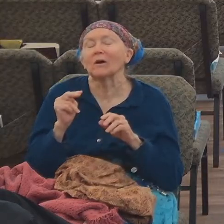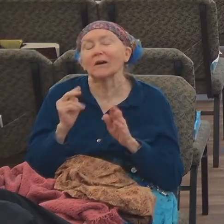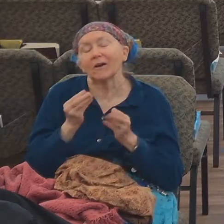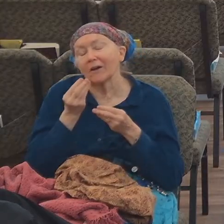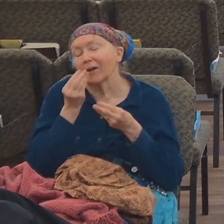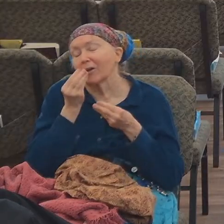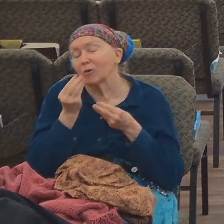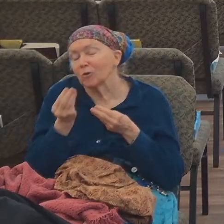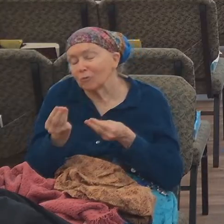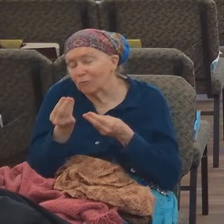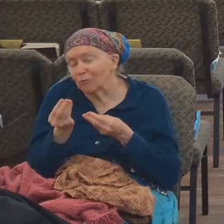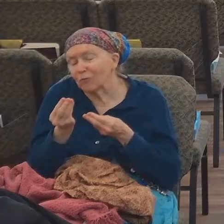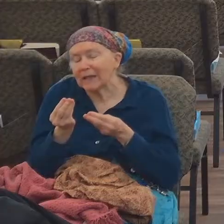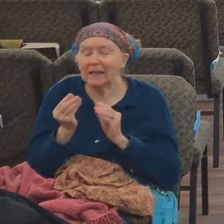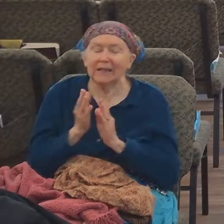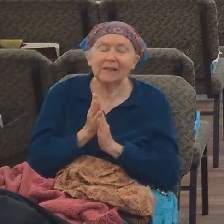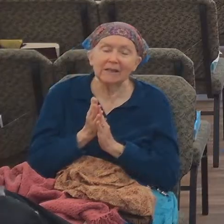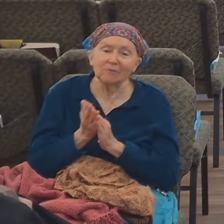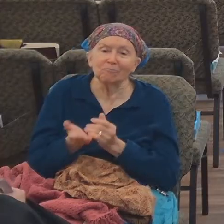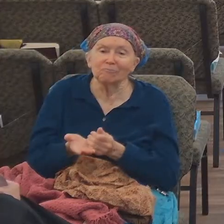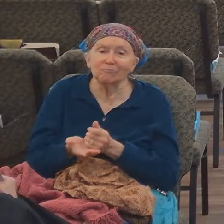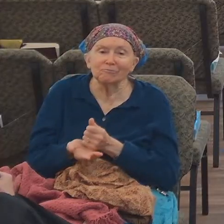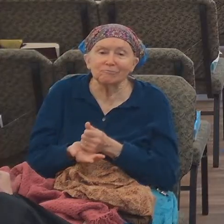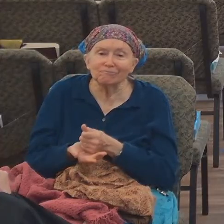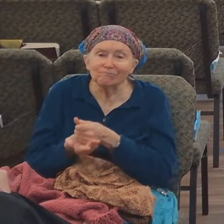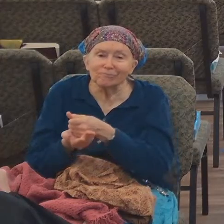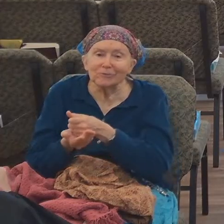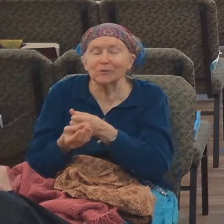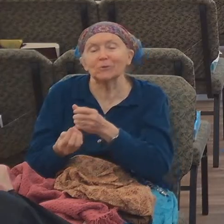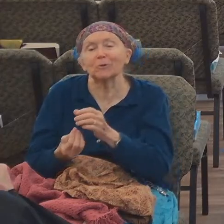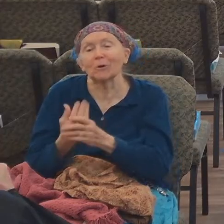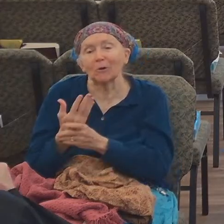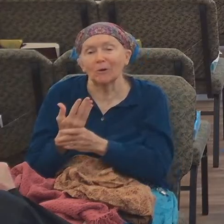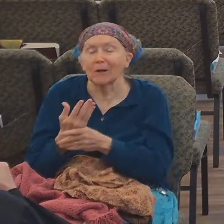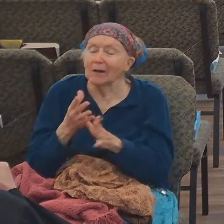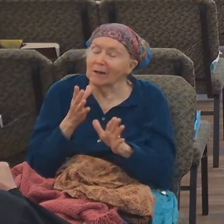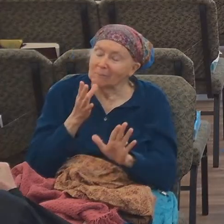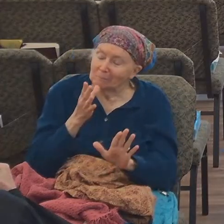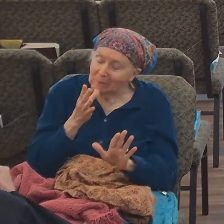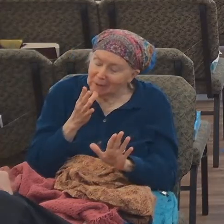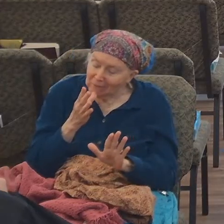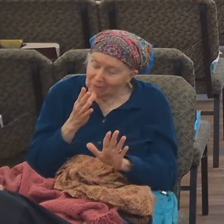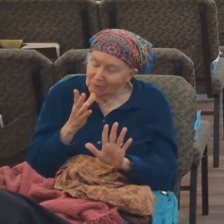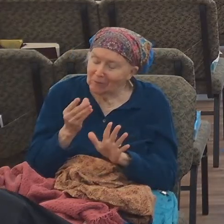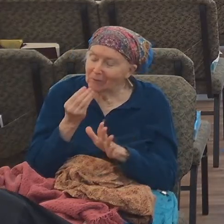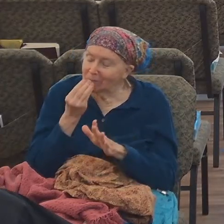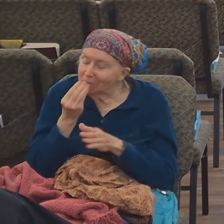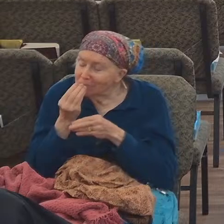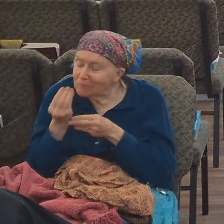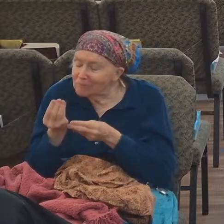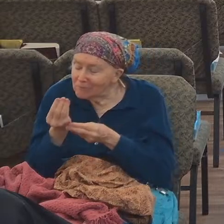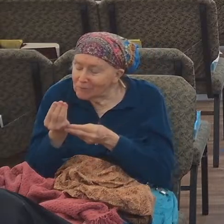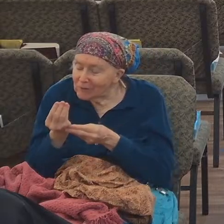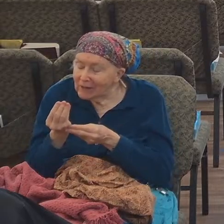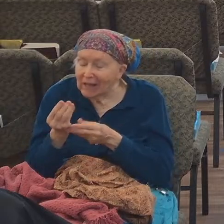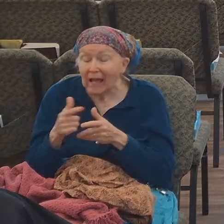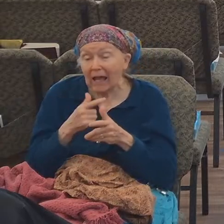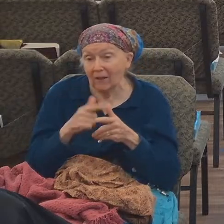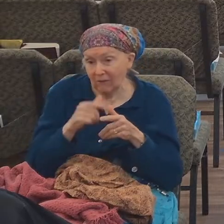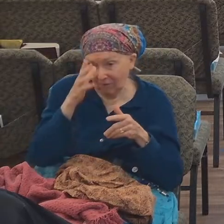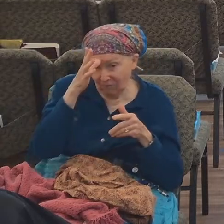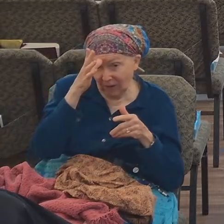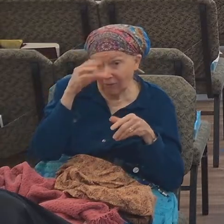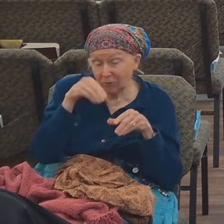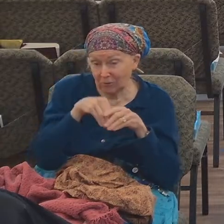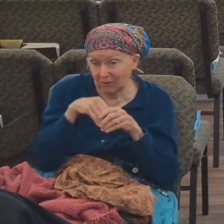boy. So, but mothers are nourishing, and then fathers, especially in this society, we're all